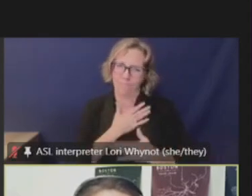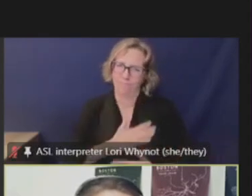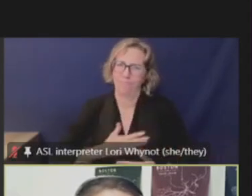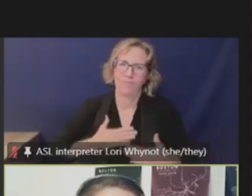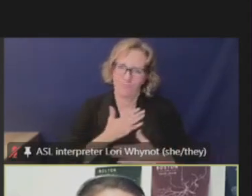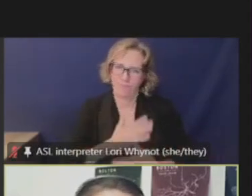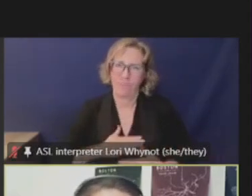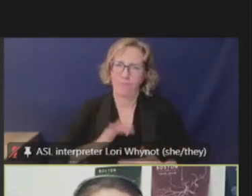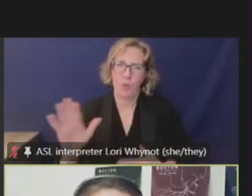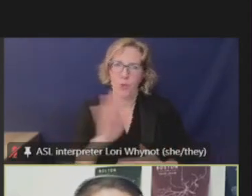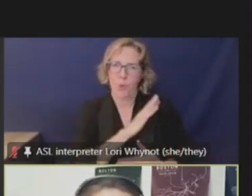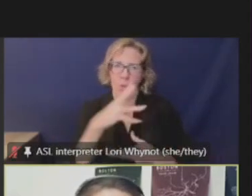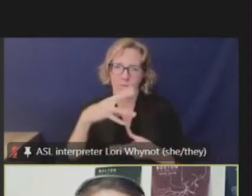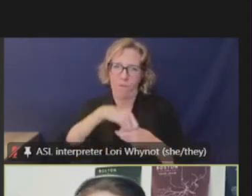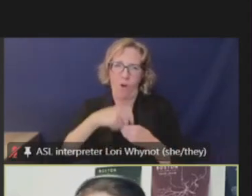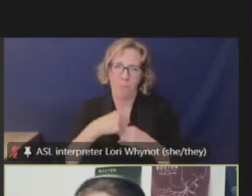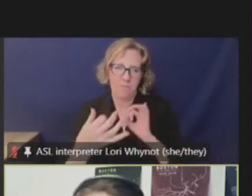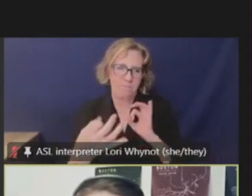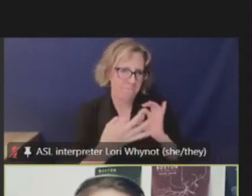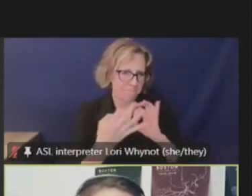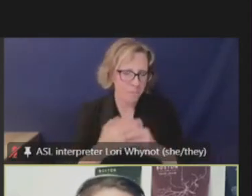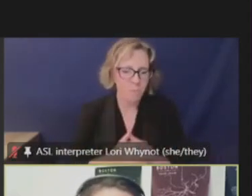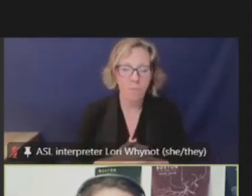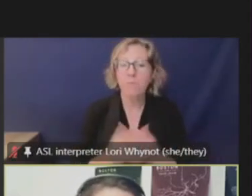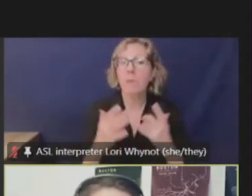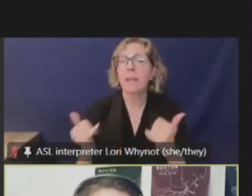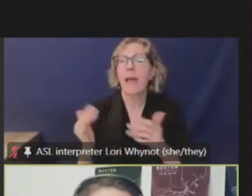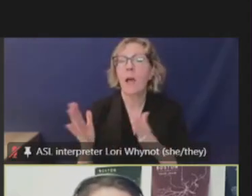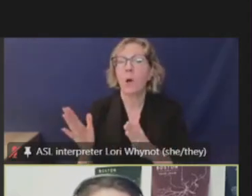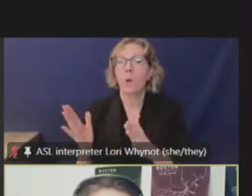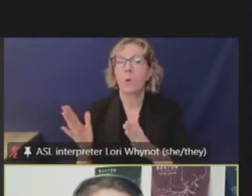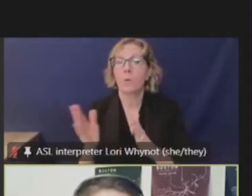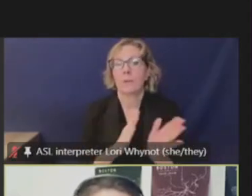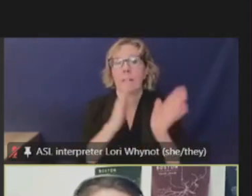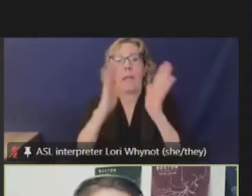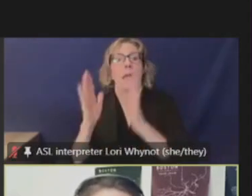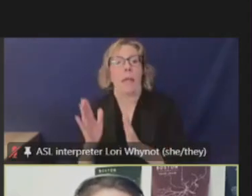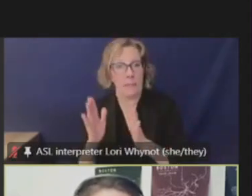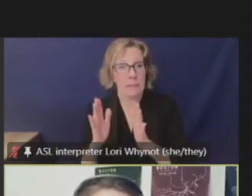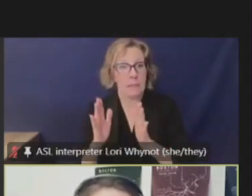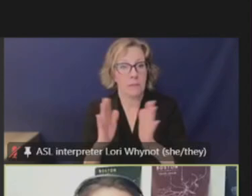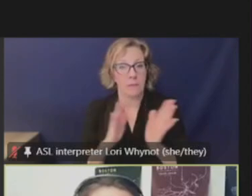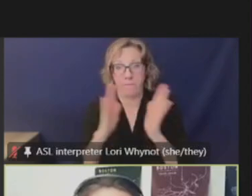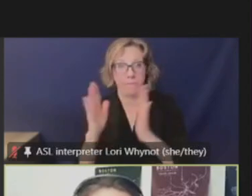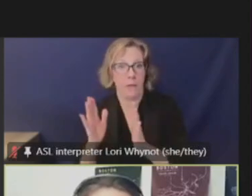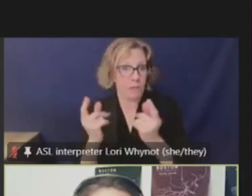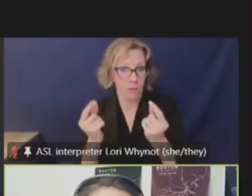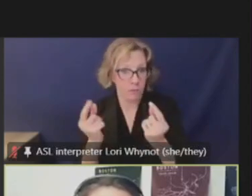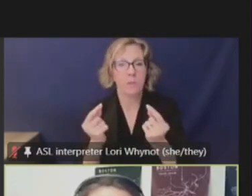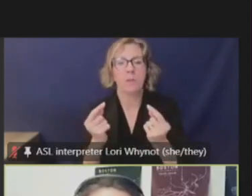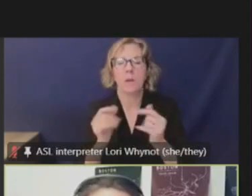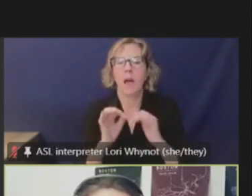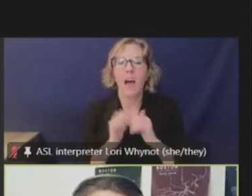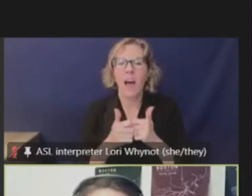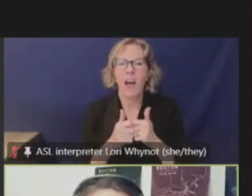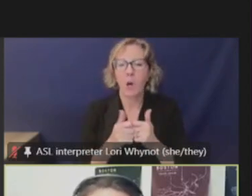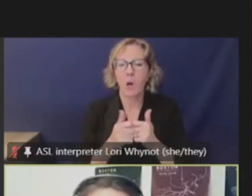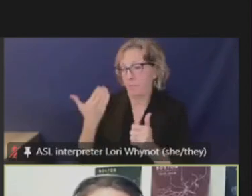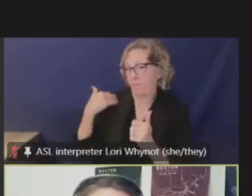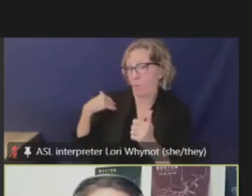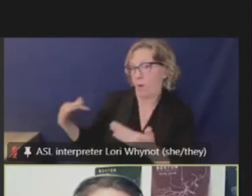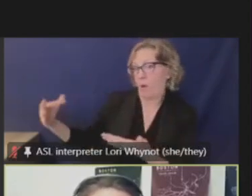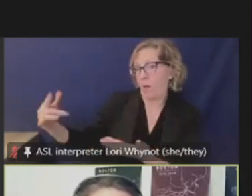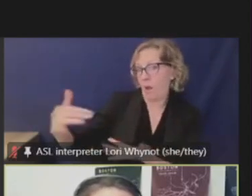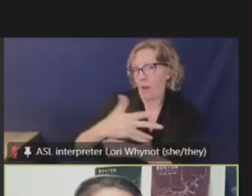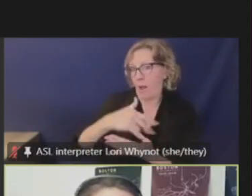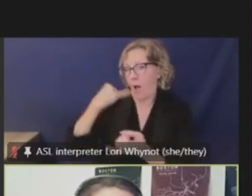And so now we're moving into the next phase of the work, which is how do we take the ideas and the changes that we've heard from people and put